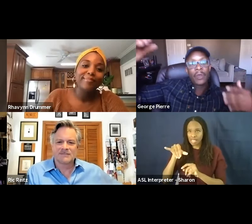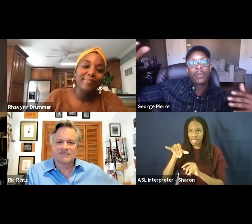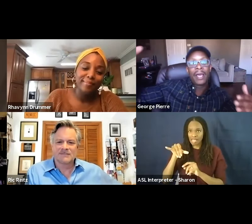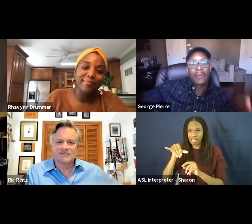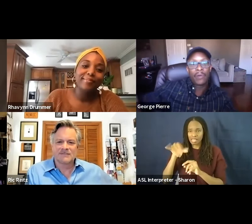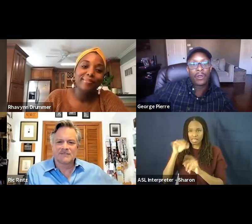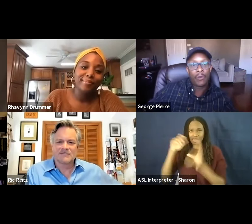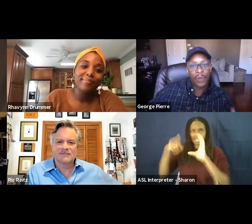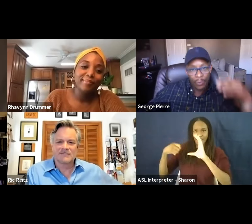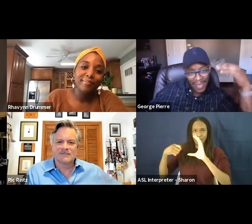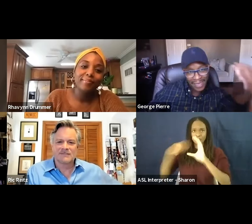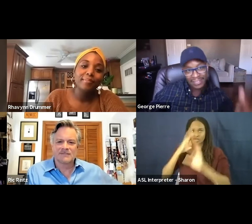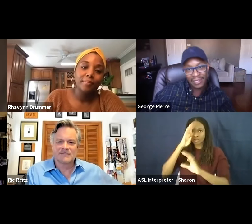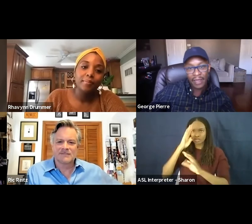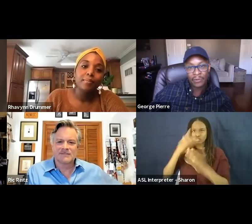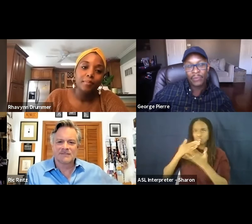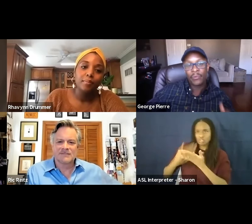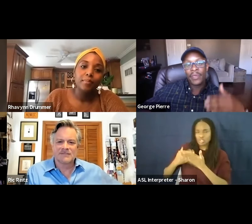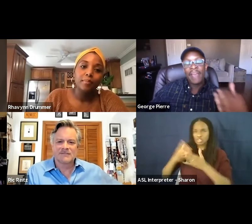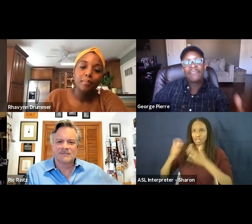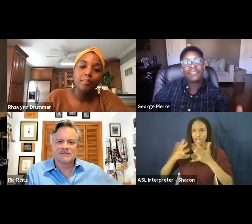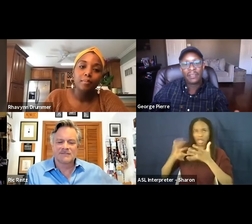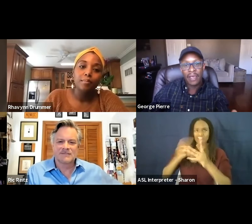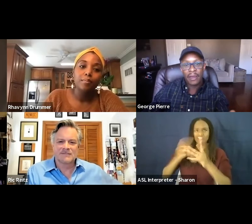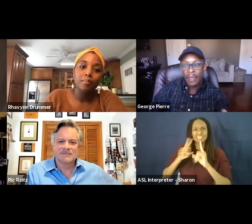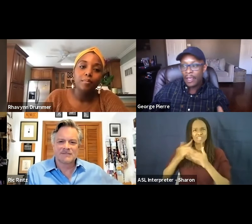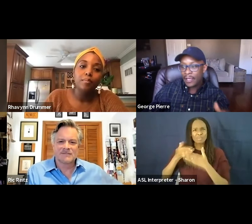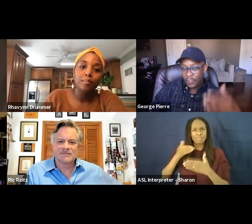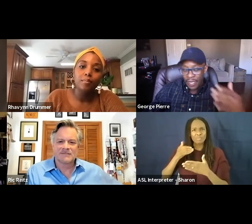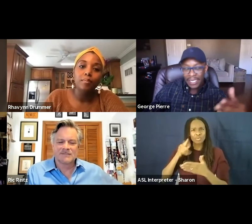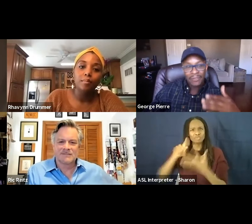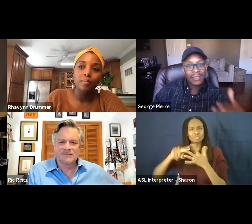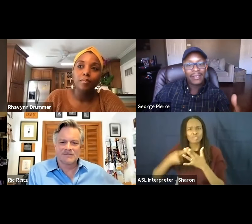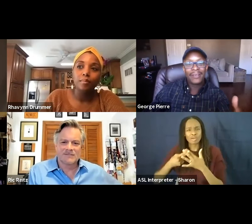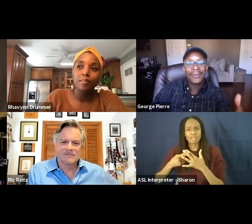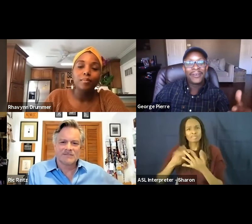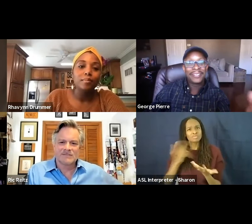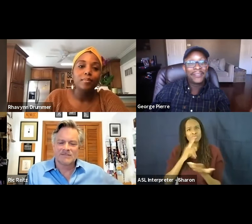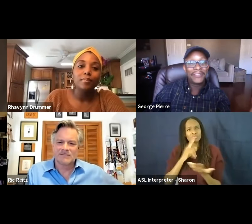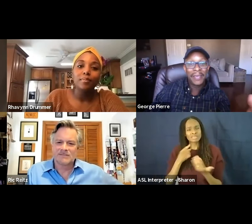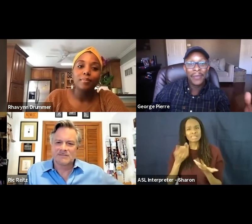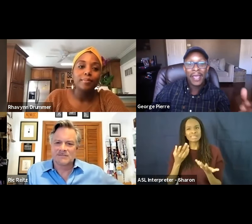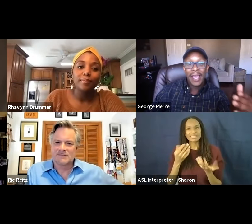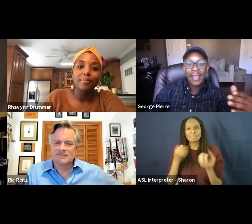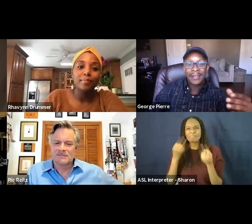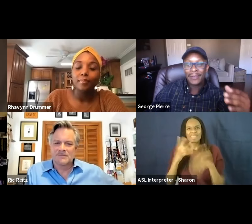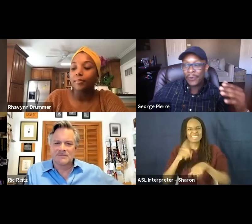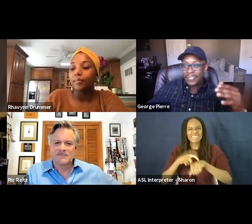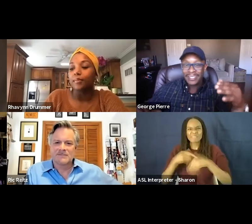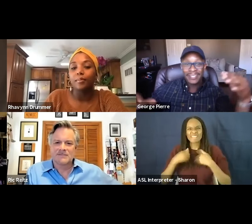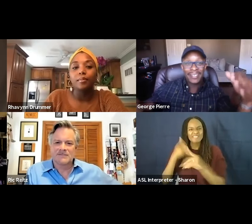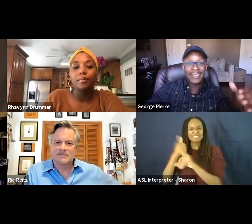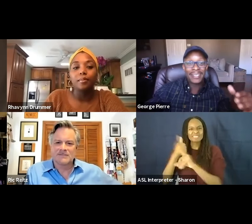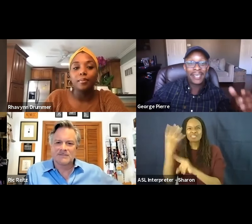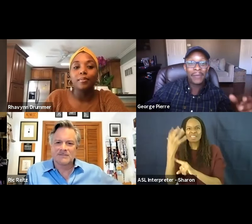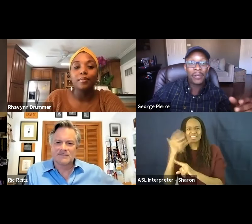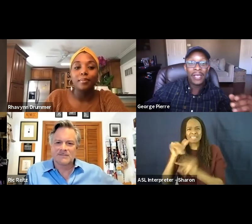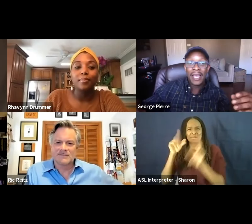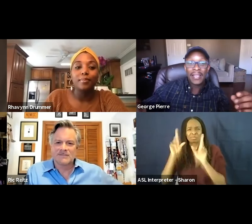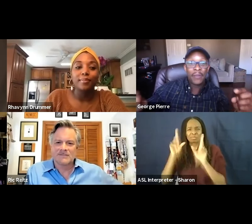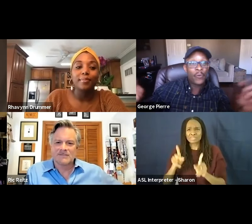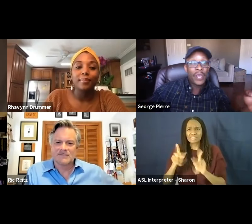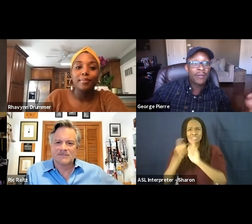why we hold high regard. We hold high standards. We have to set that. So many times I'll get a self-tape and the person is adjusting the